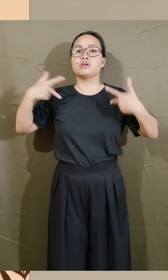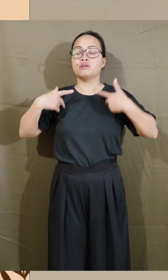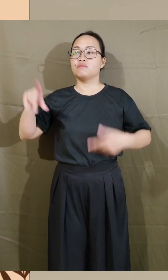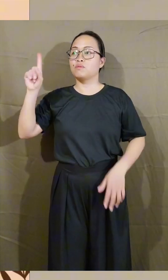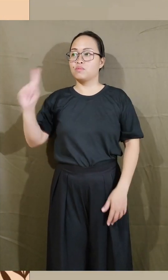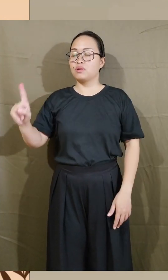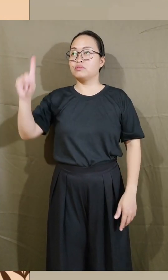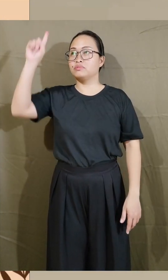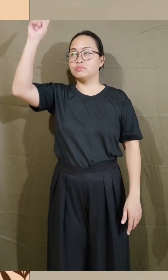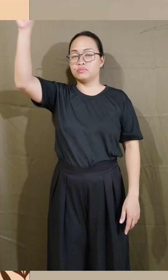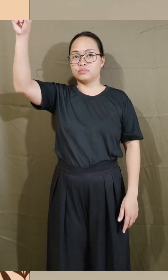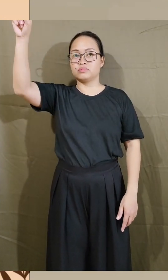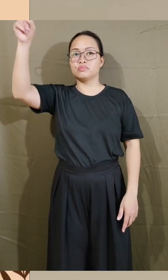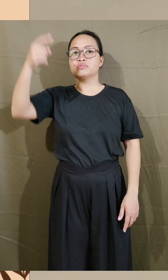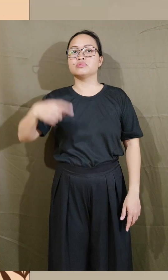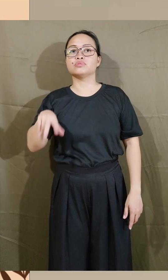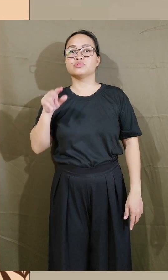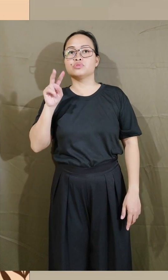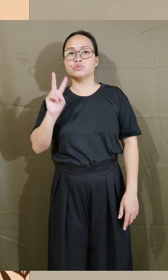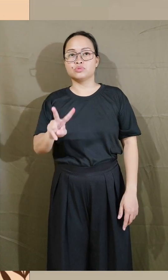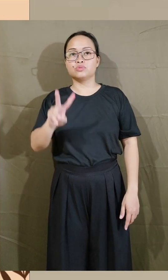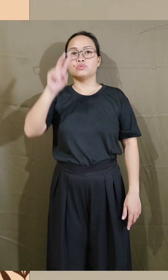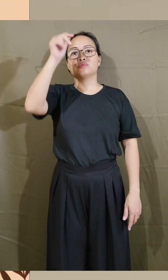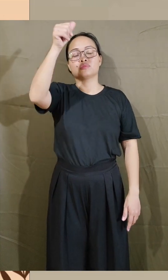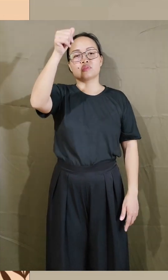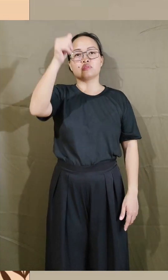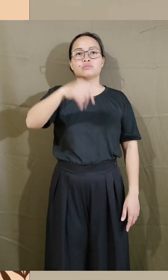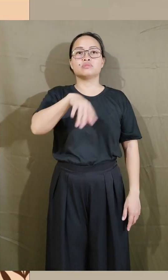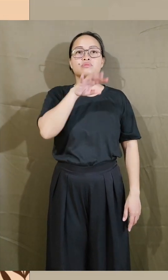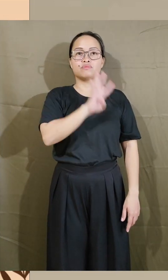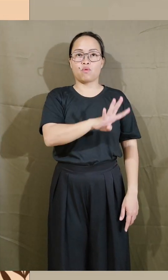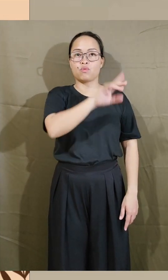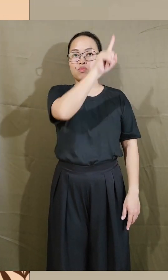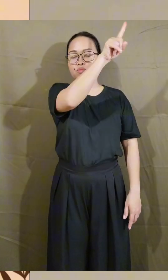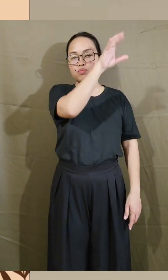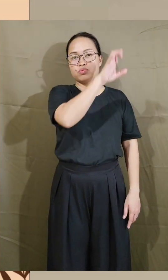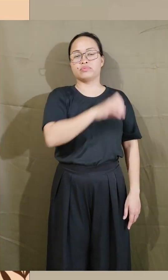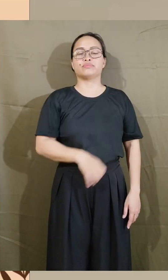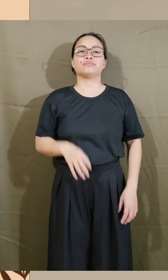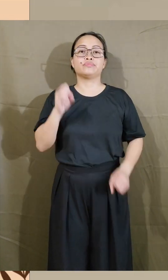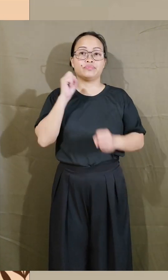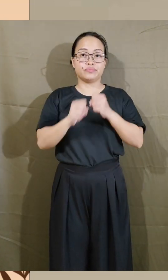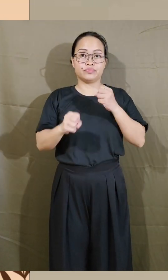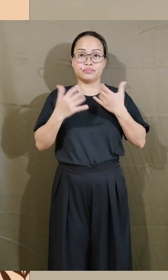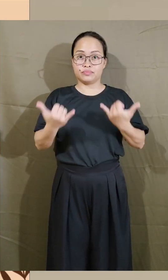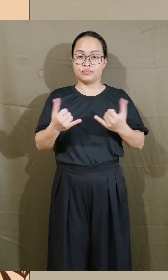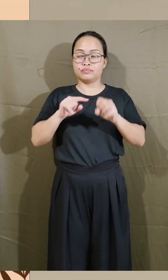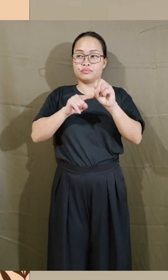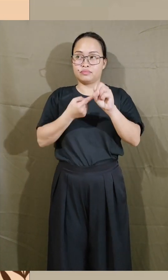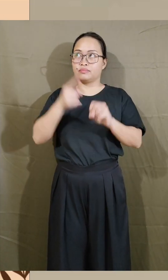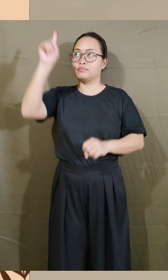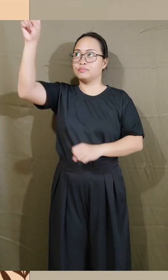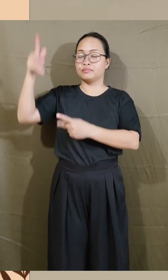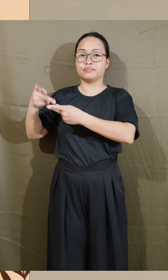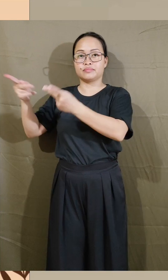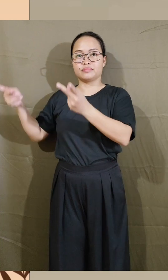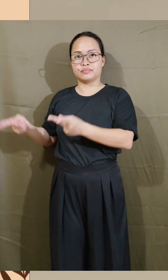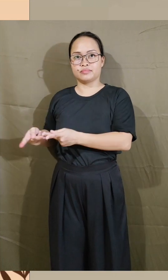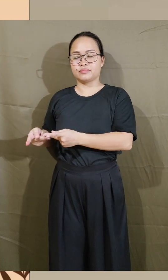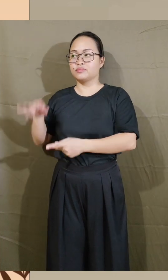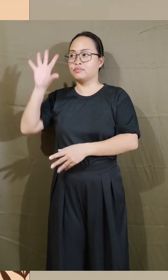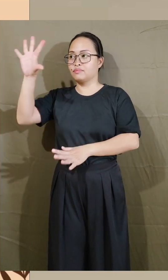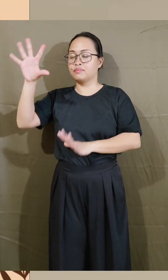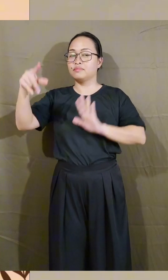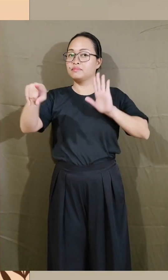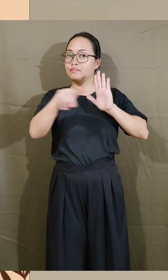hundreds. Now let's try subtracting first in ones place. 5 minus